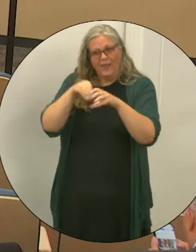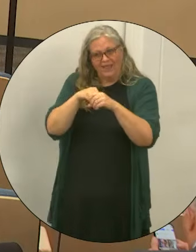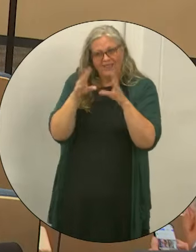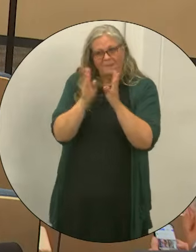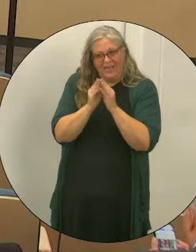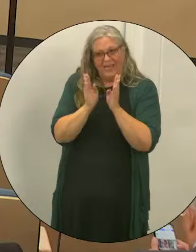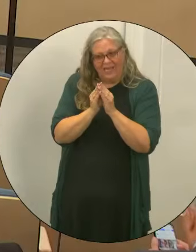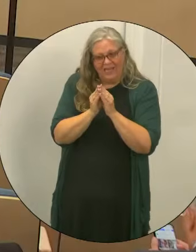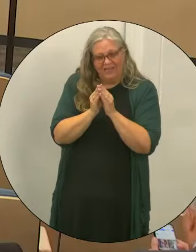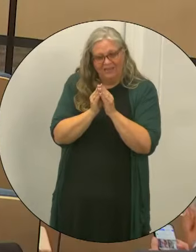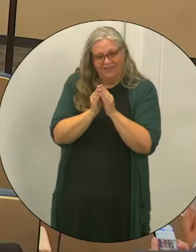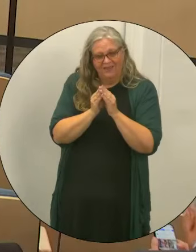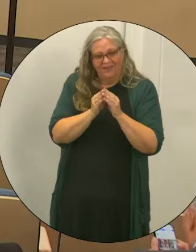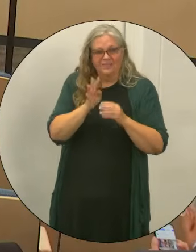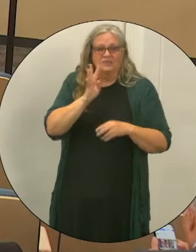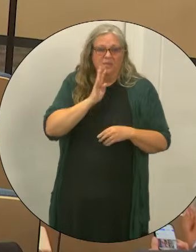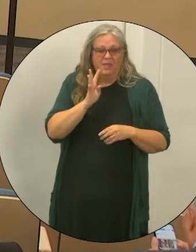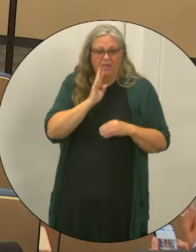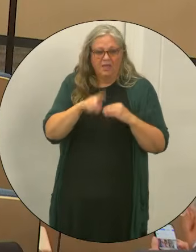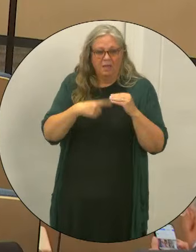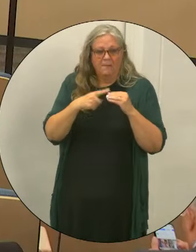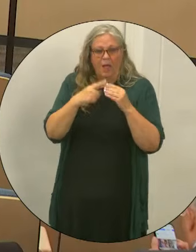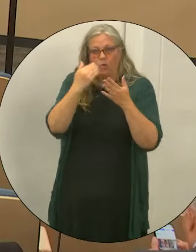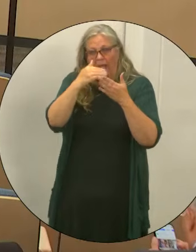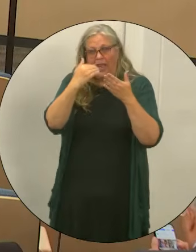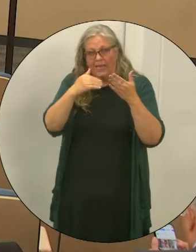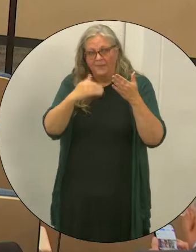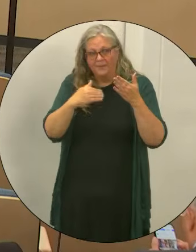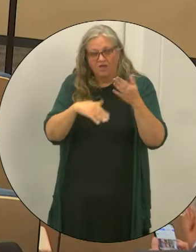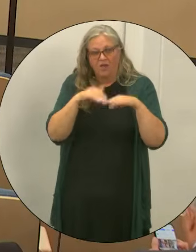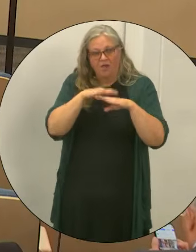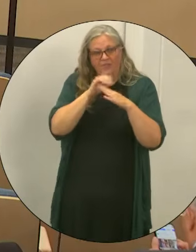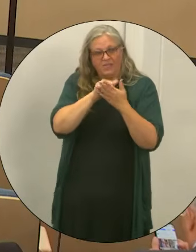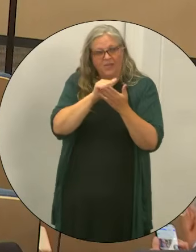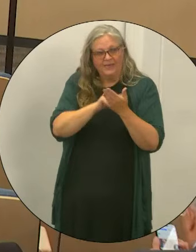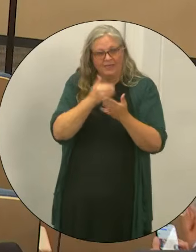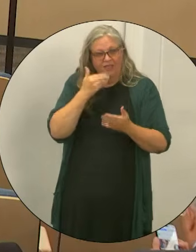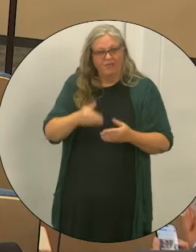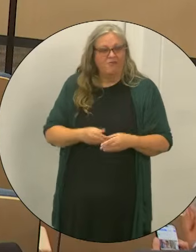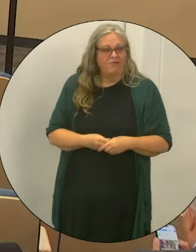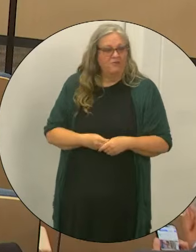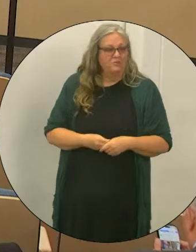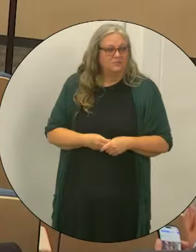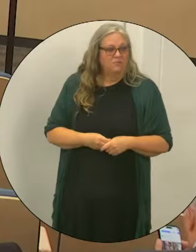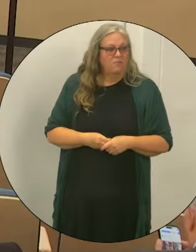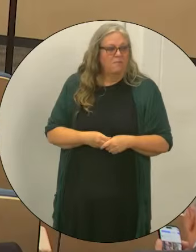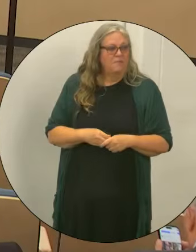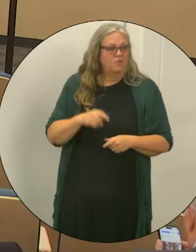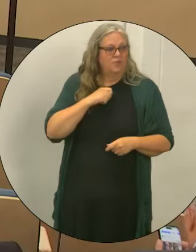meeting speaking about items on the agenda. Thank you. Trustee Zamora.